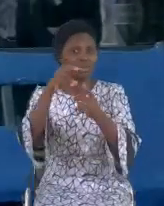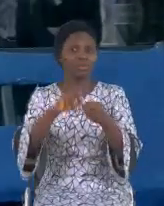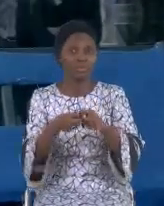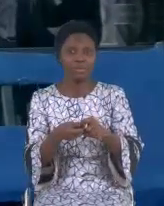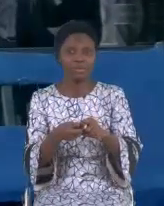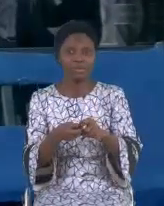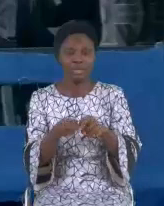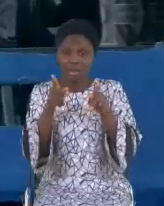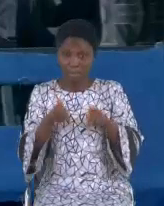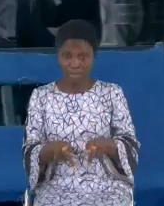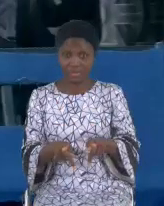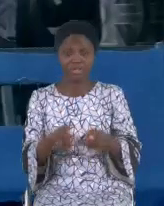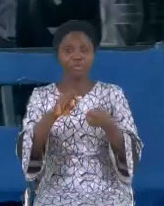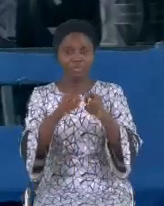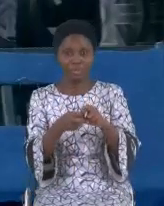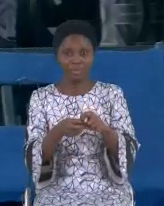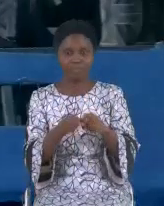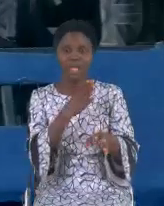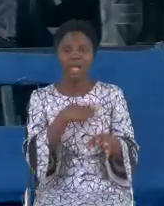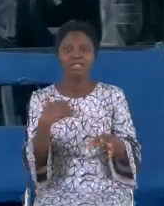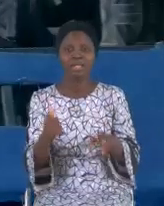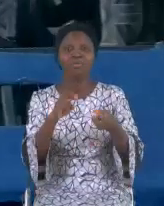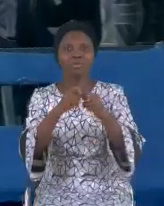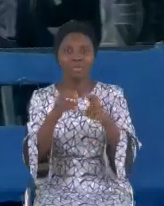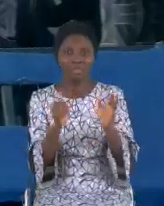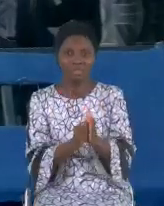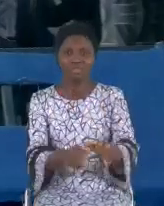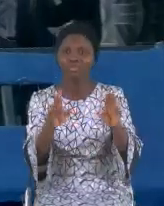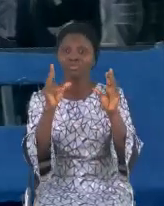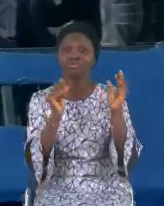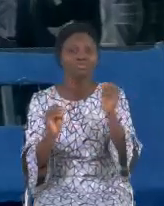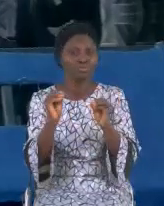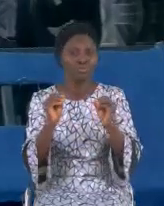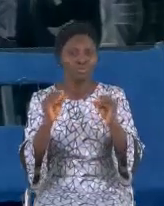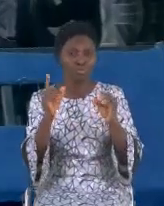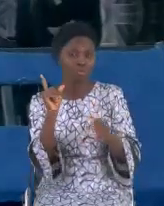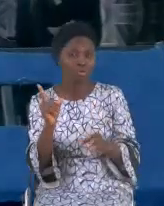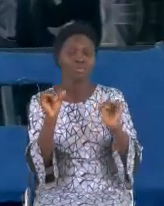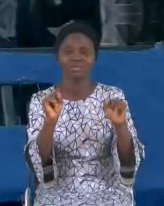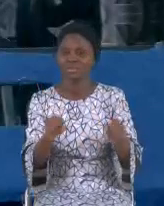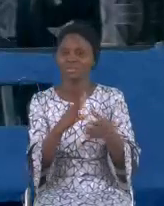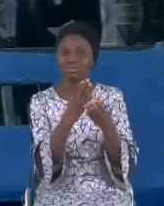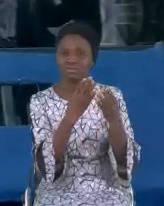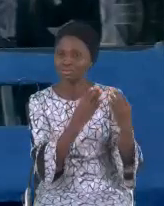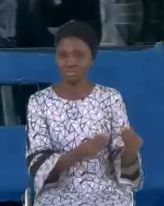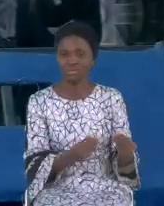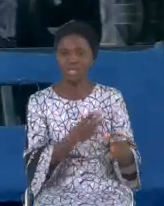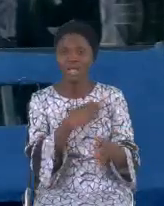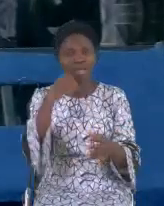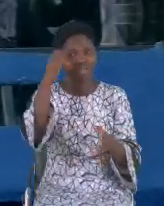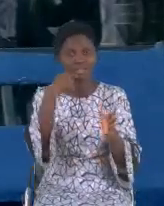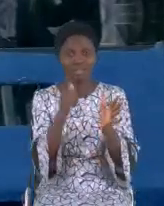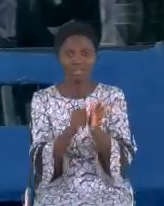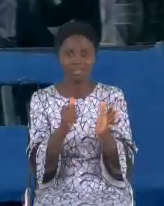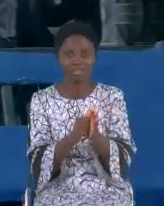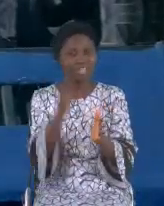personal problem, and a problem that nobody could resolve. And it says he was so